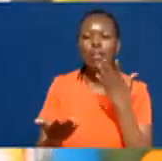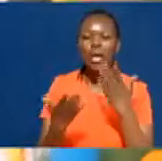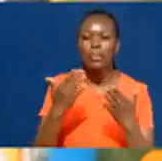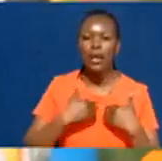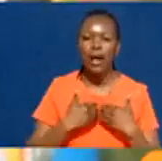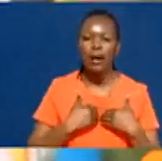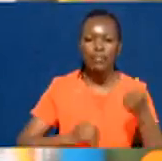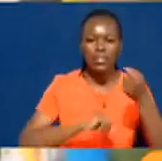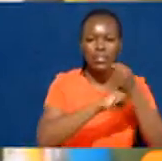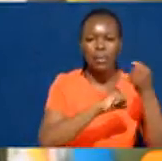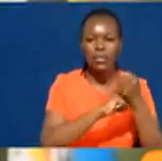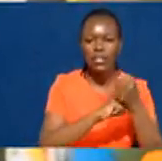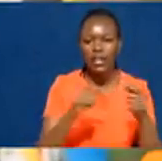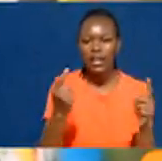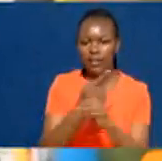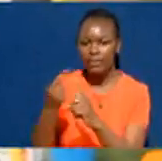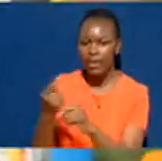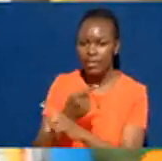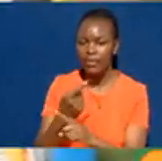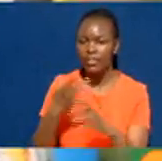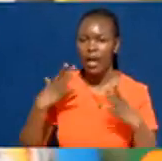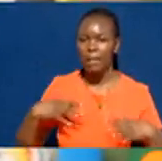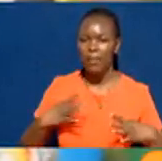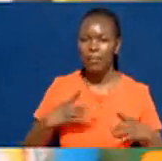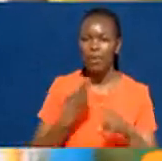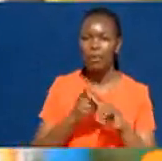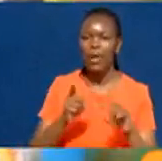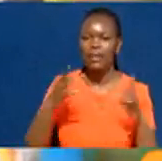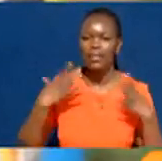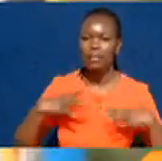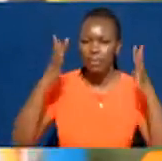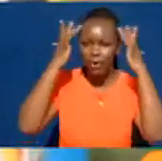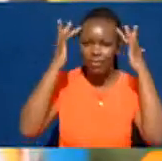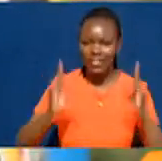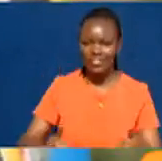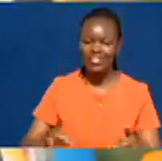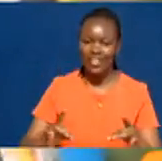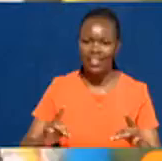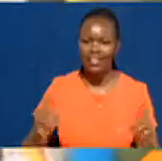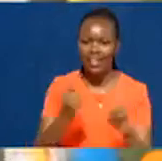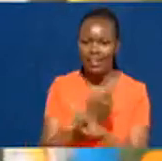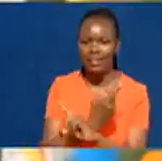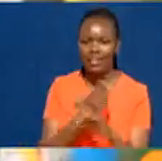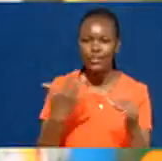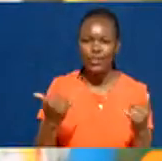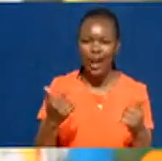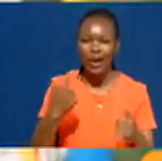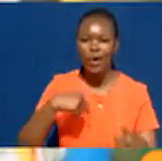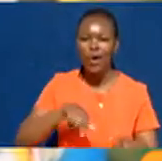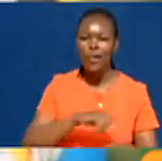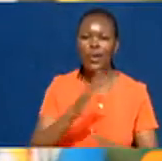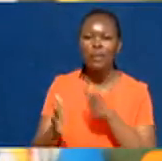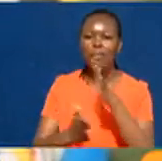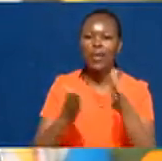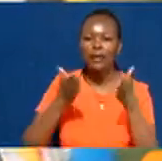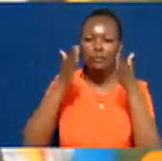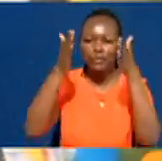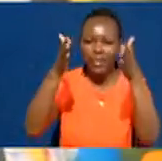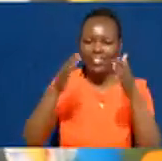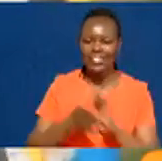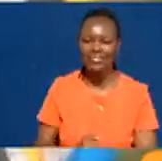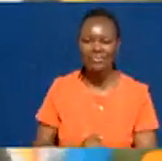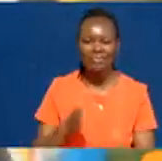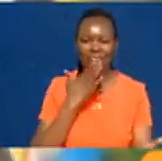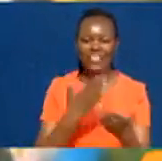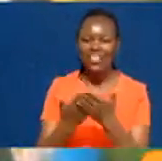candidates, but the people of Kenya have made a choice. Sindio? Sizaza tujipange tu kwenda mbele pamoja. Bas,